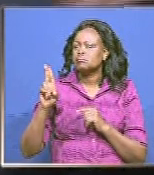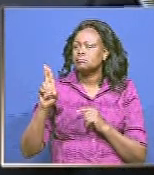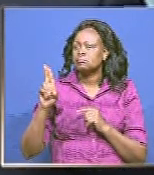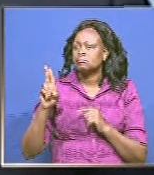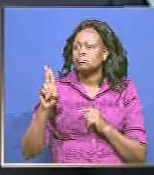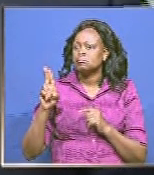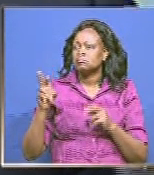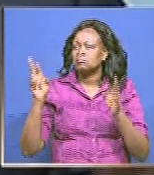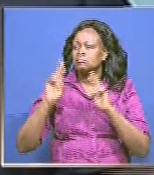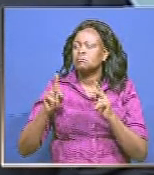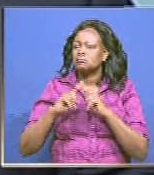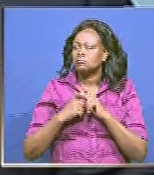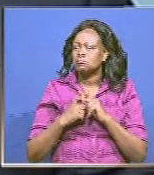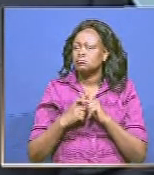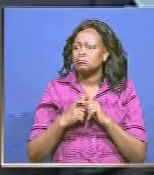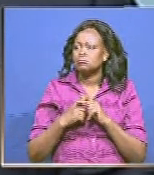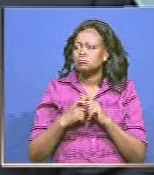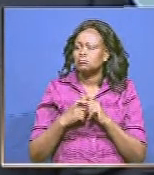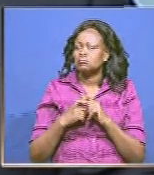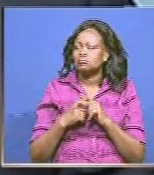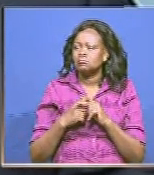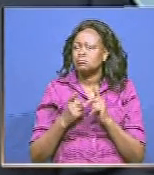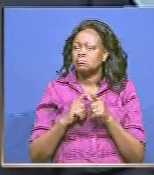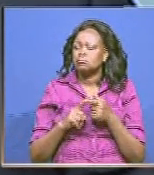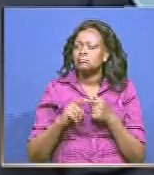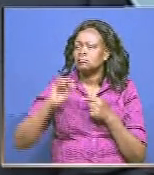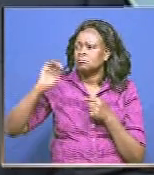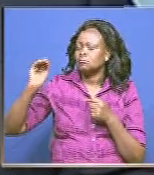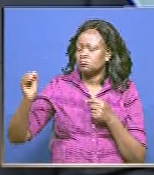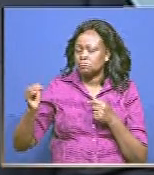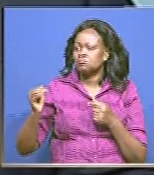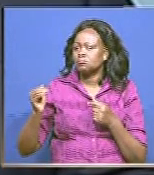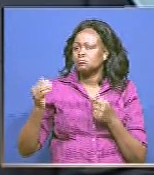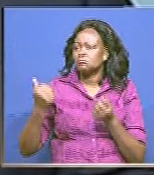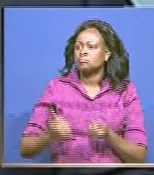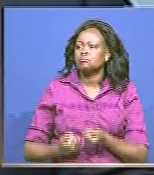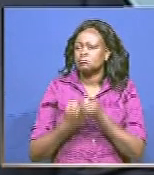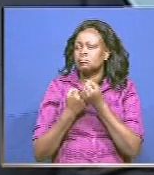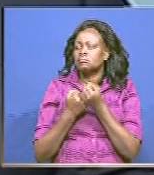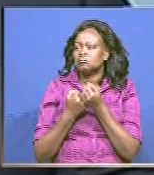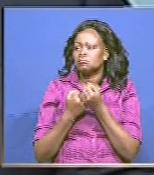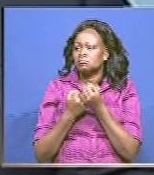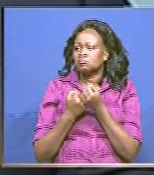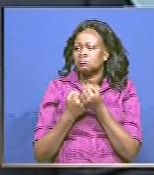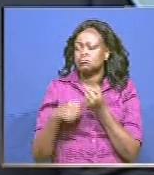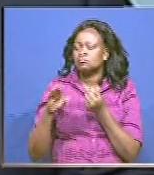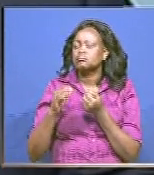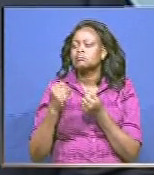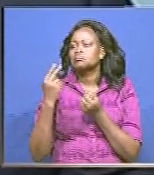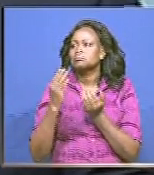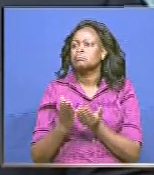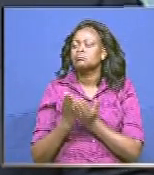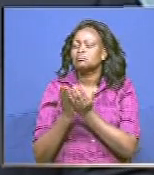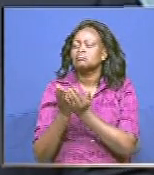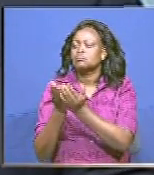we have already started on the other side, and us as a county, we are supporting each BMU with two boats. The process